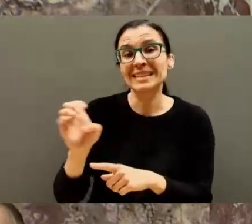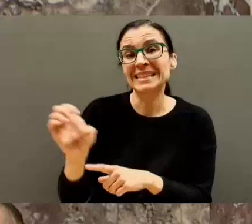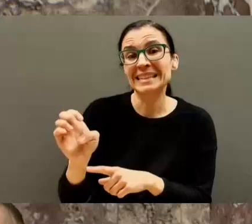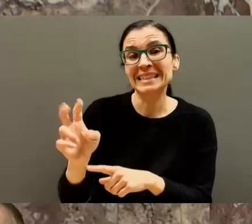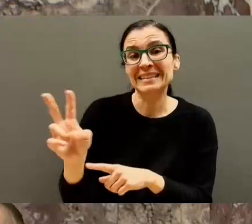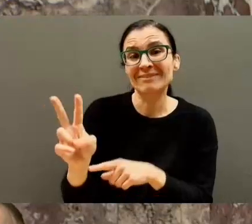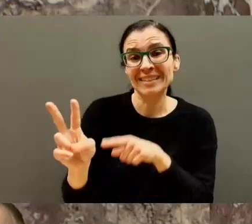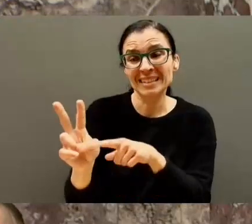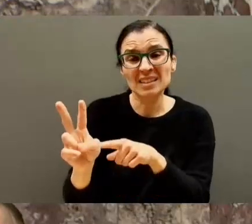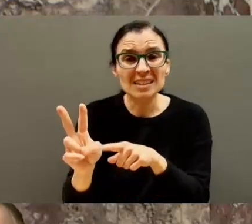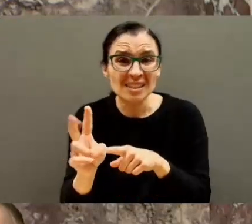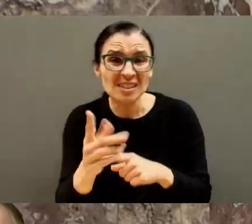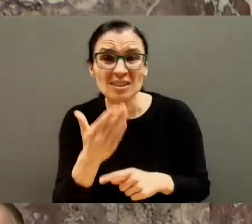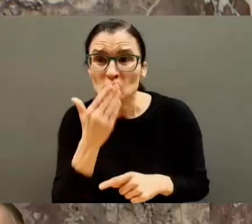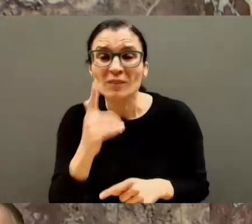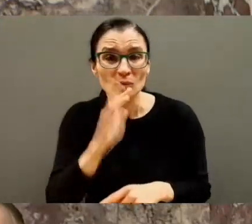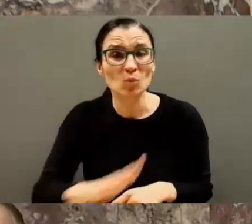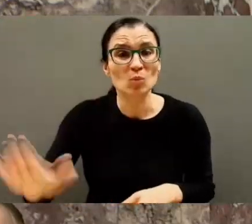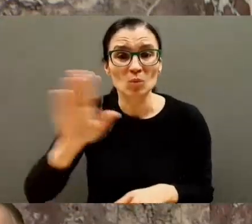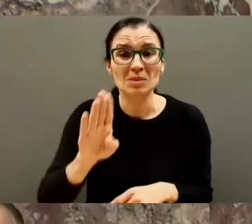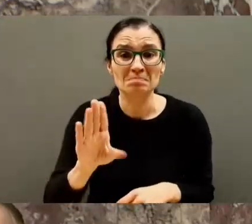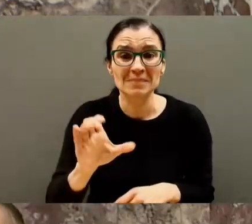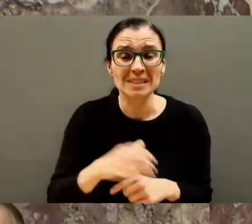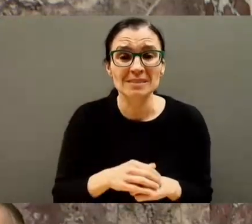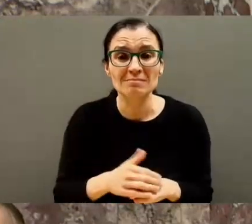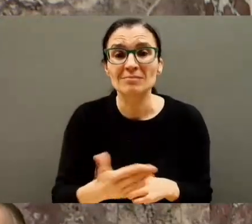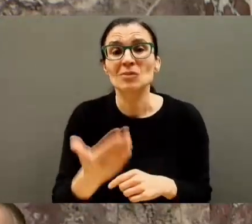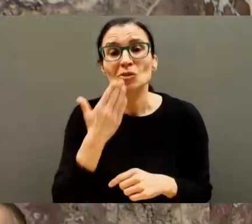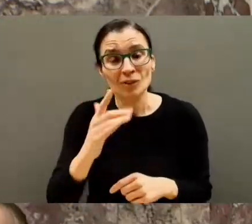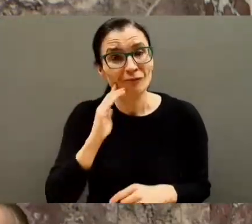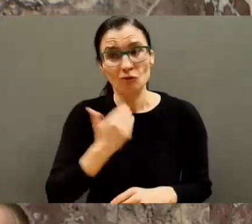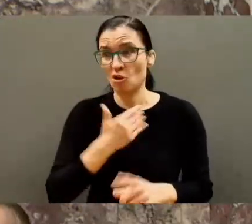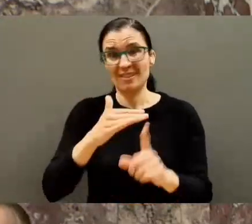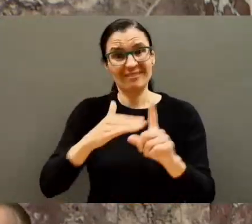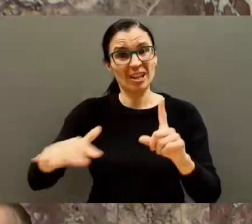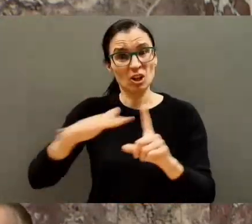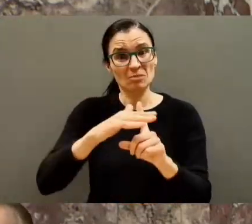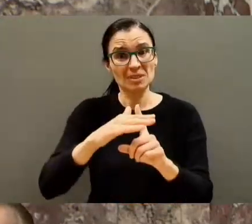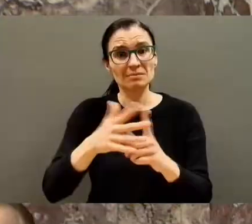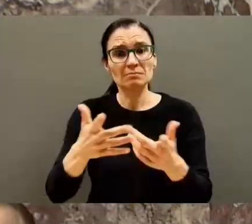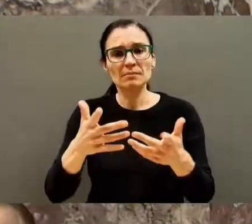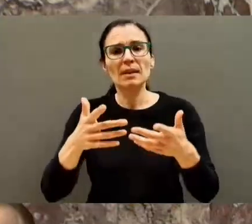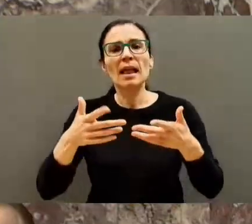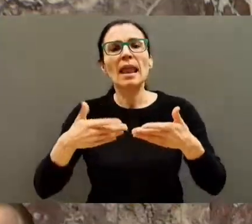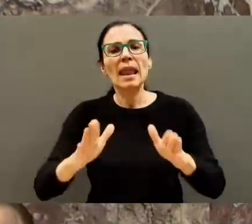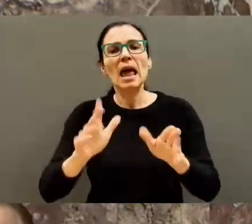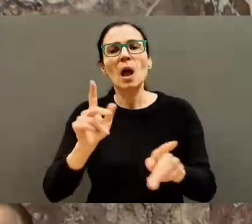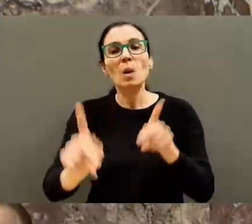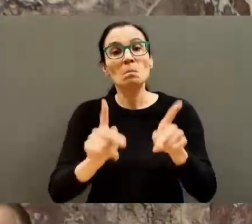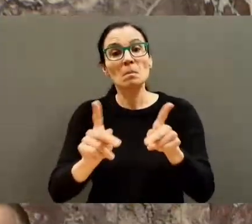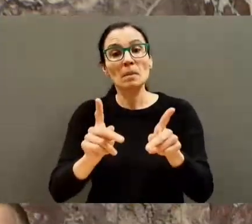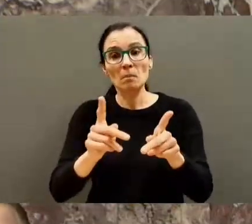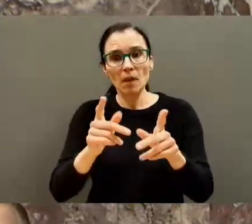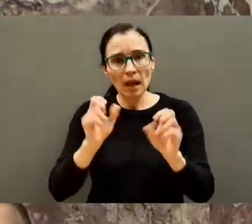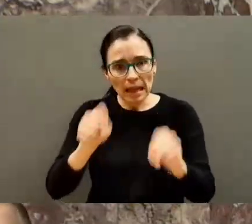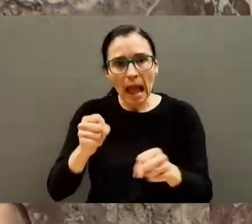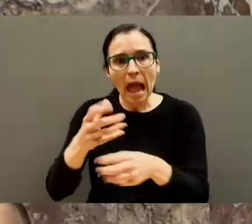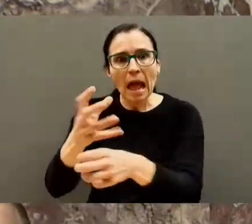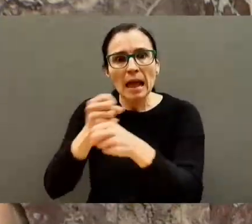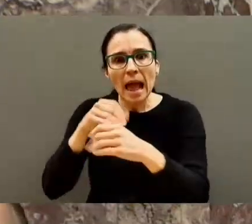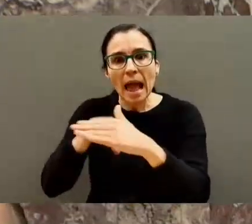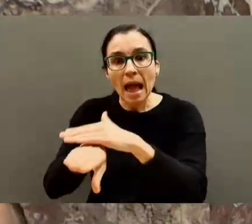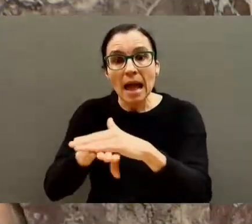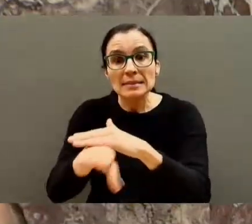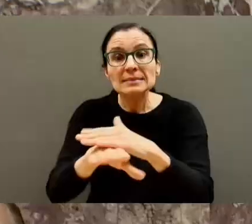for our environment. Allowing people greater access to them is good for us and will continue to be good for us, not for other reasons. Then we